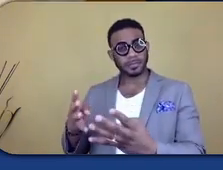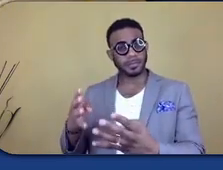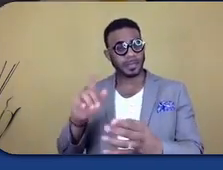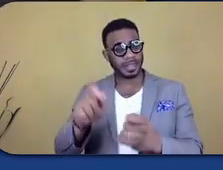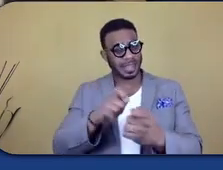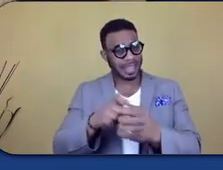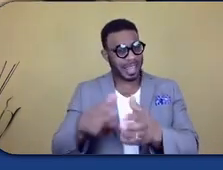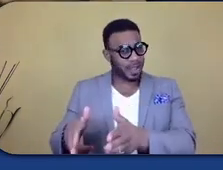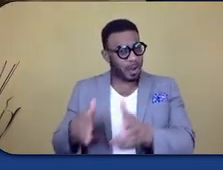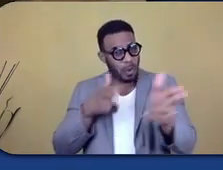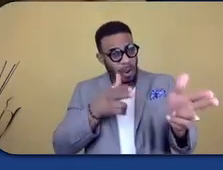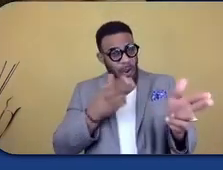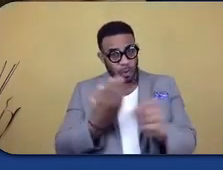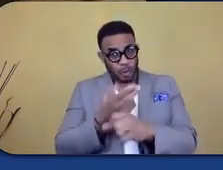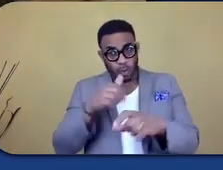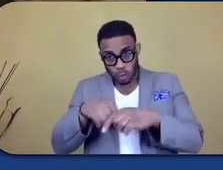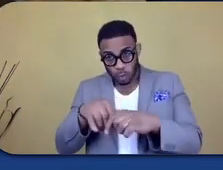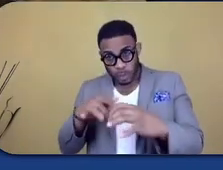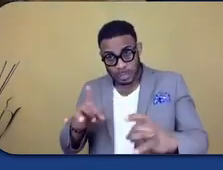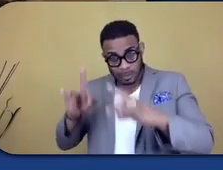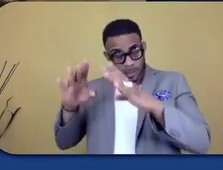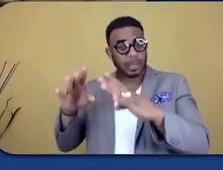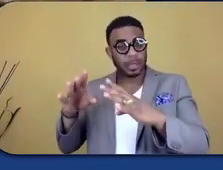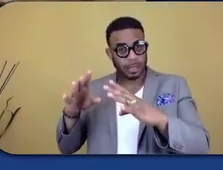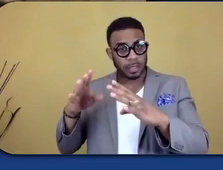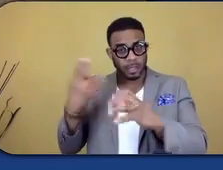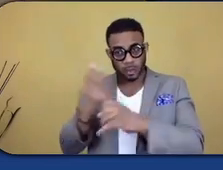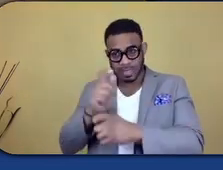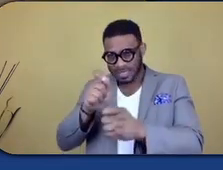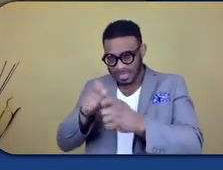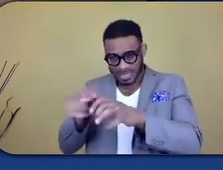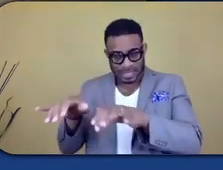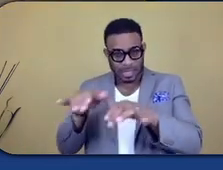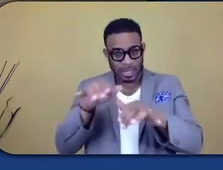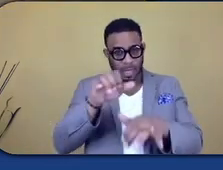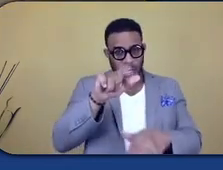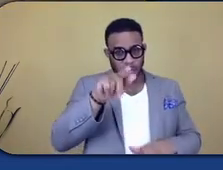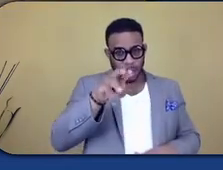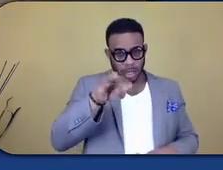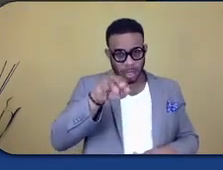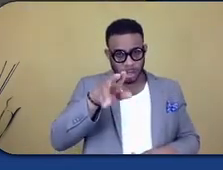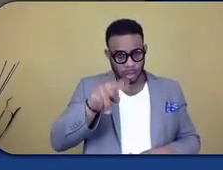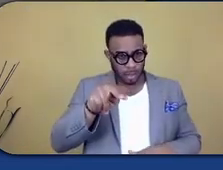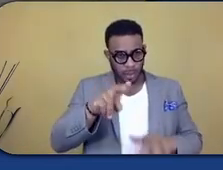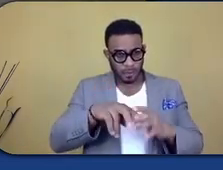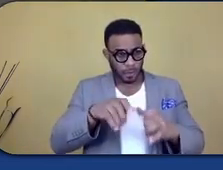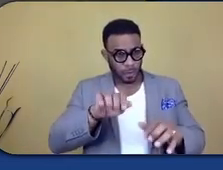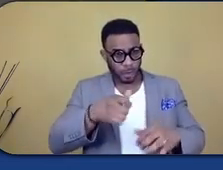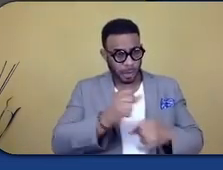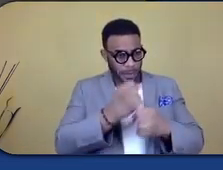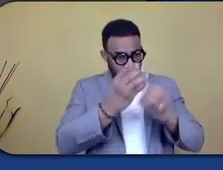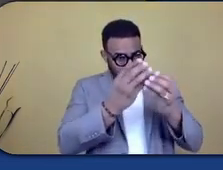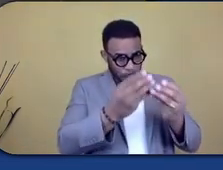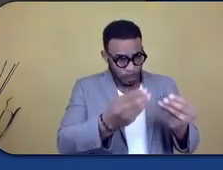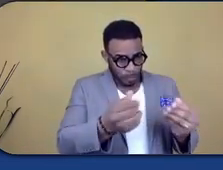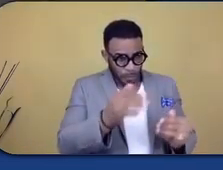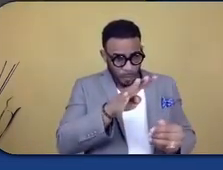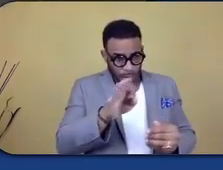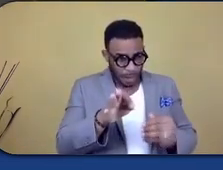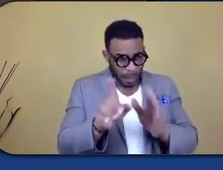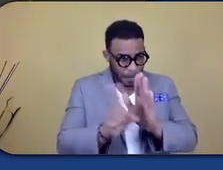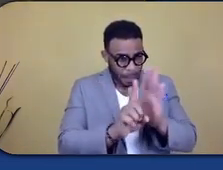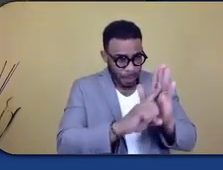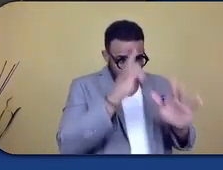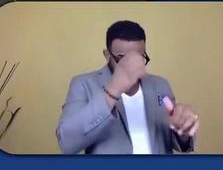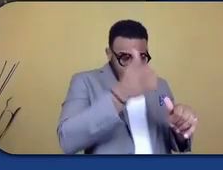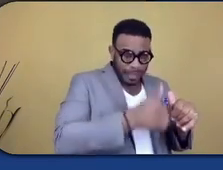was used during the tragedy, and using that aluminum from the assault weapon, I made 49 Liberty Bells for each of the victims